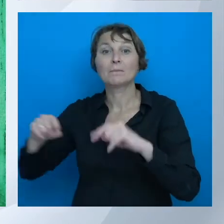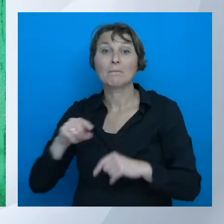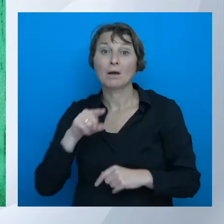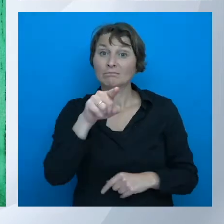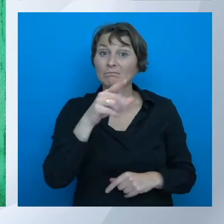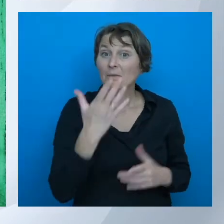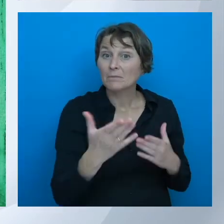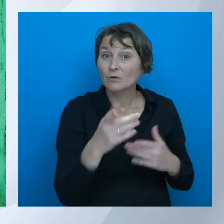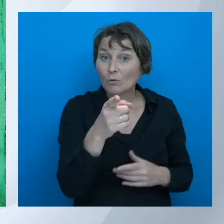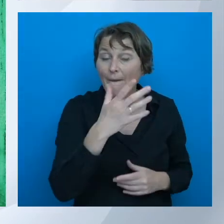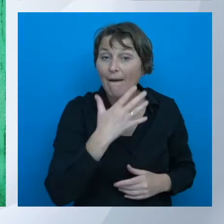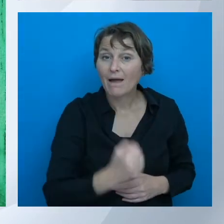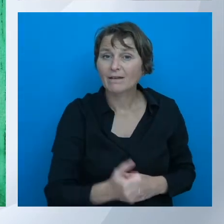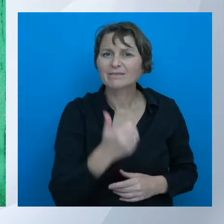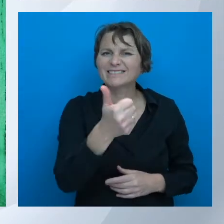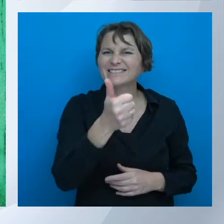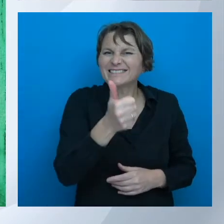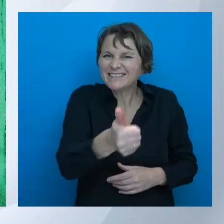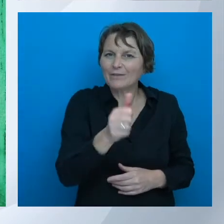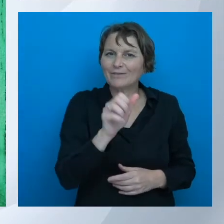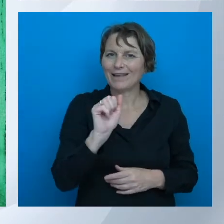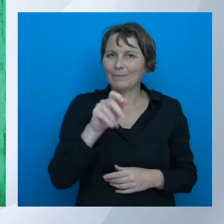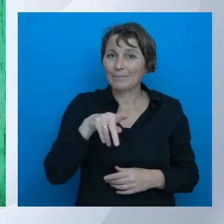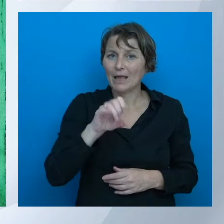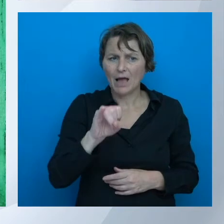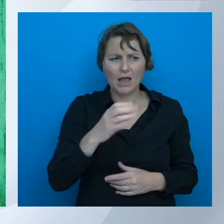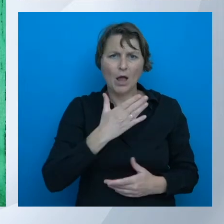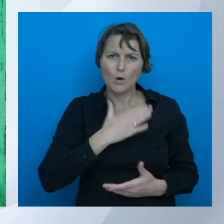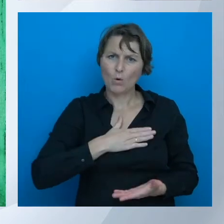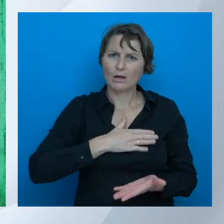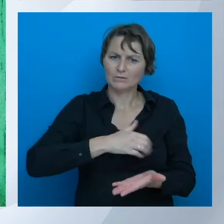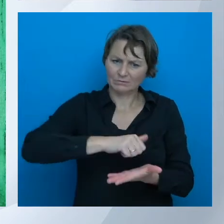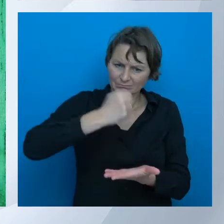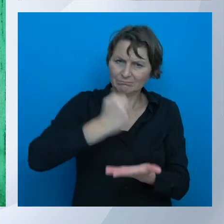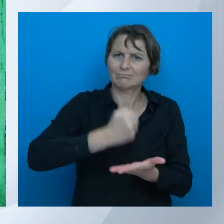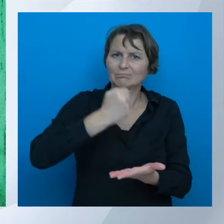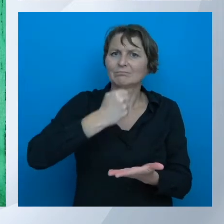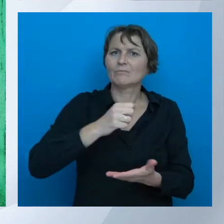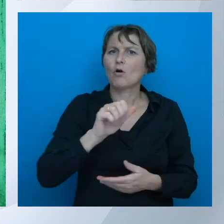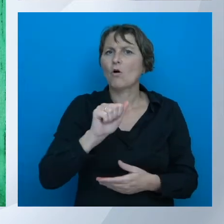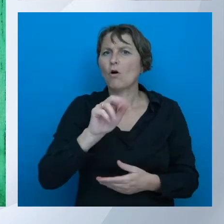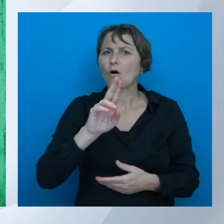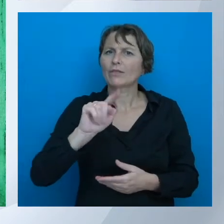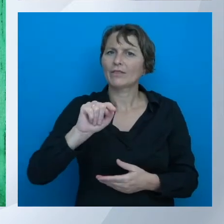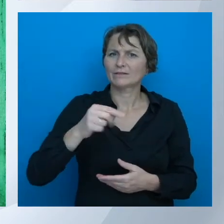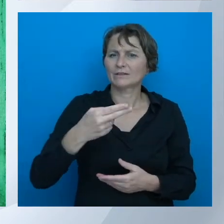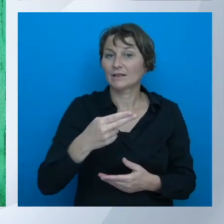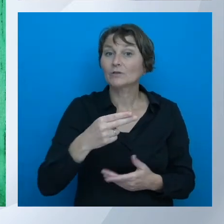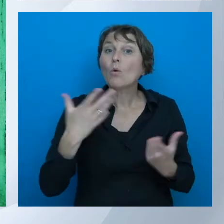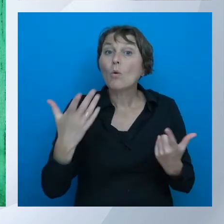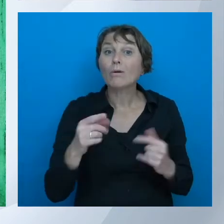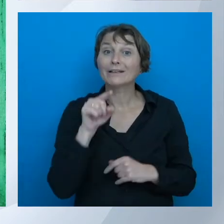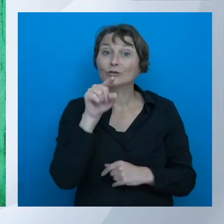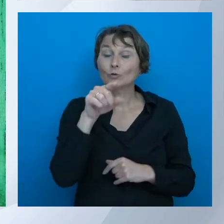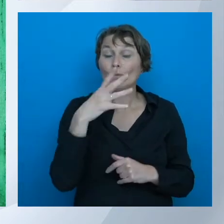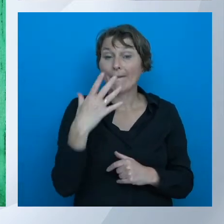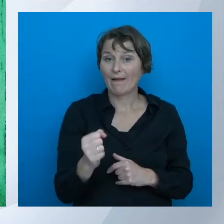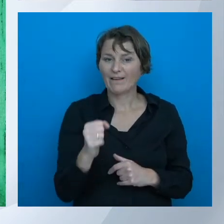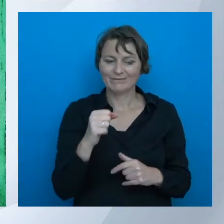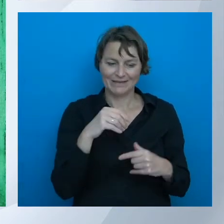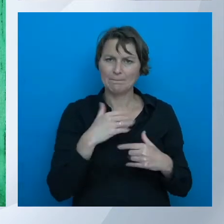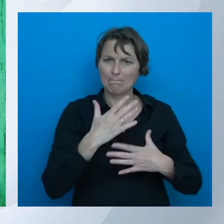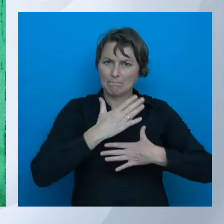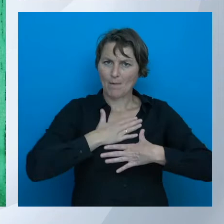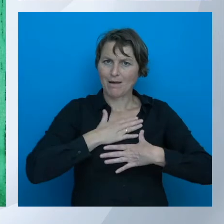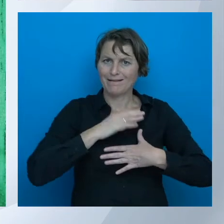do authentication as well? Or maybe you want to call the graph from within your custom API. In that case, what you